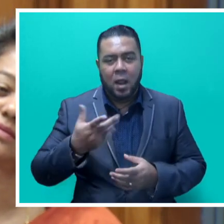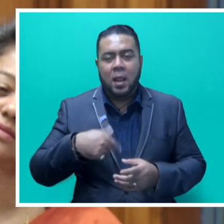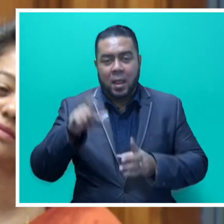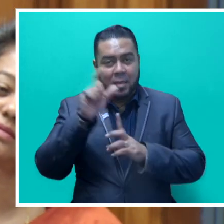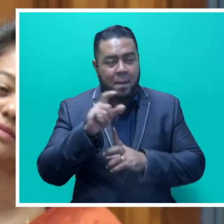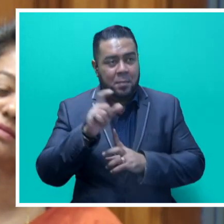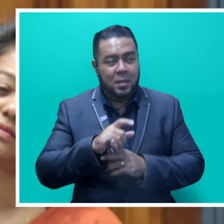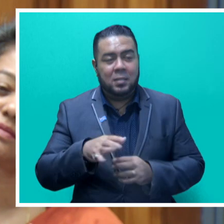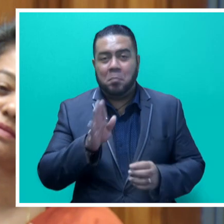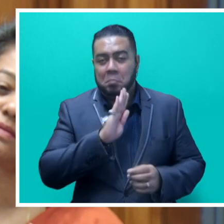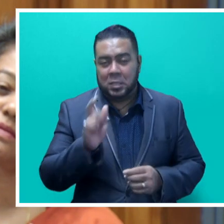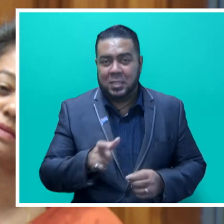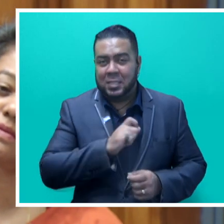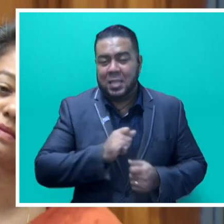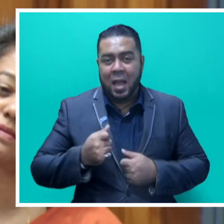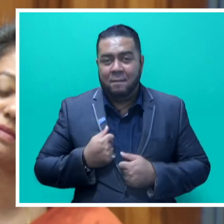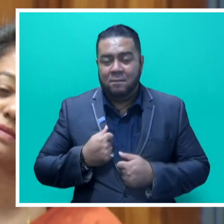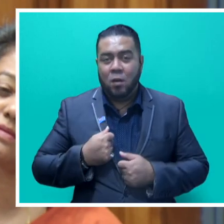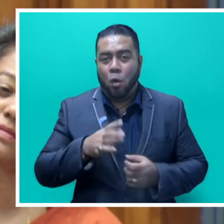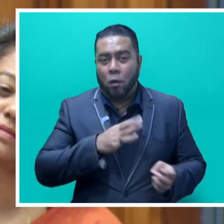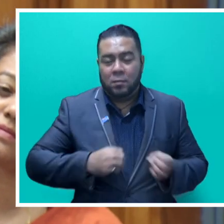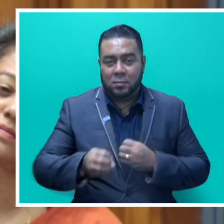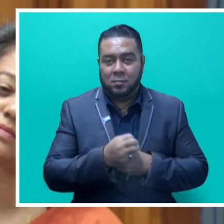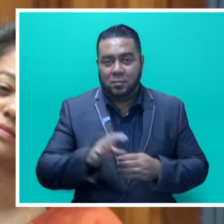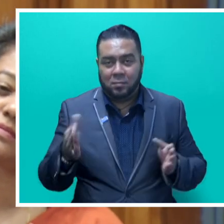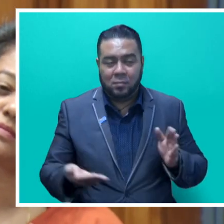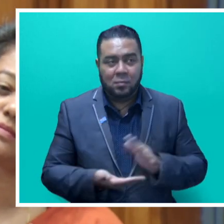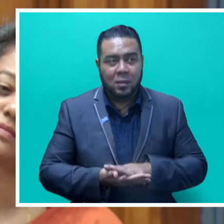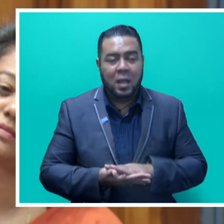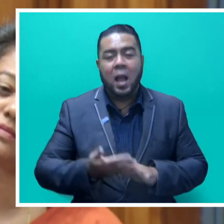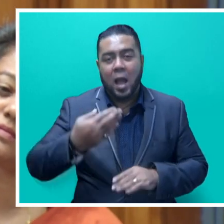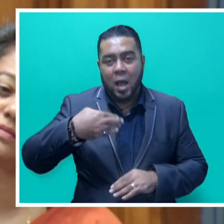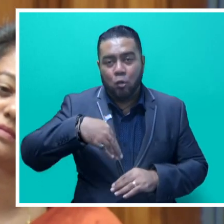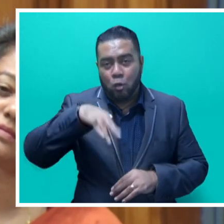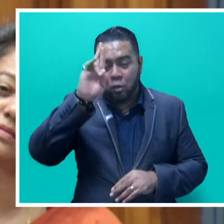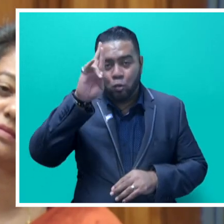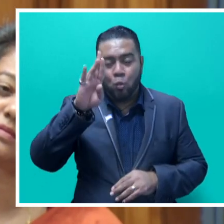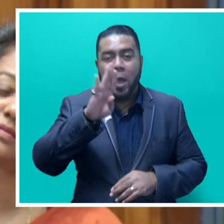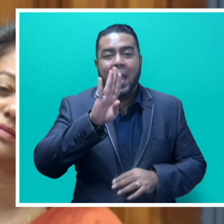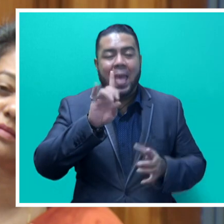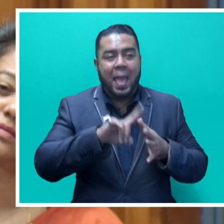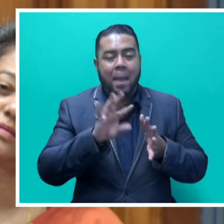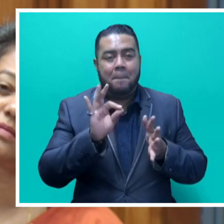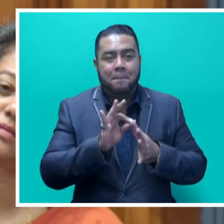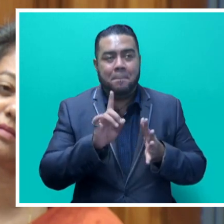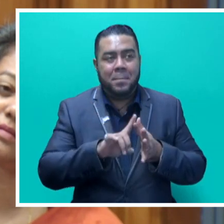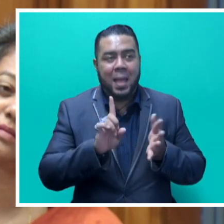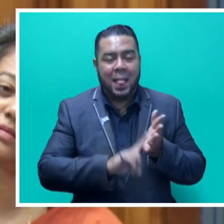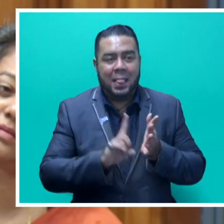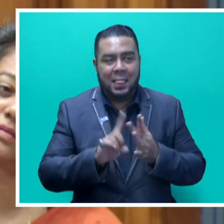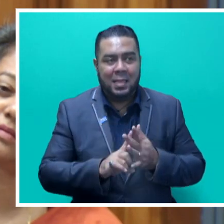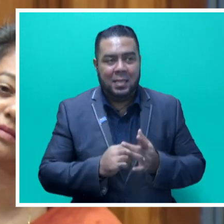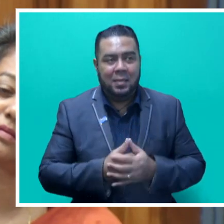personal staff officer, Mr. Speaker, under Commander RFMF Ratu Epeli Nganilau, as he then was, yet another chiefly